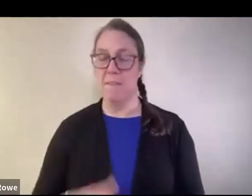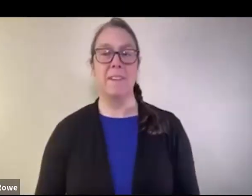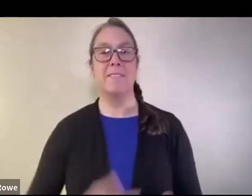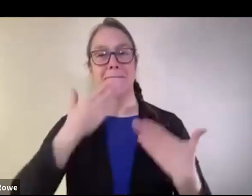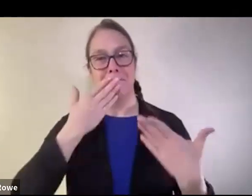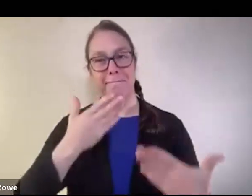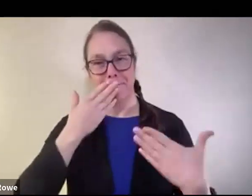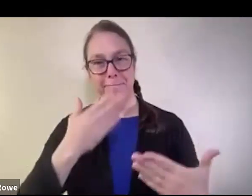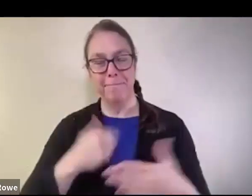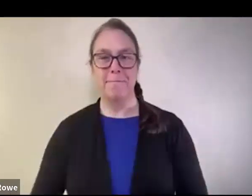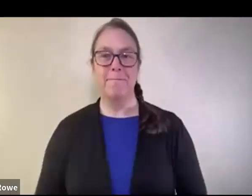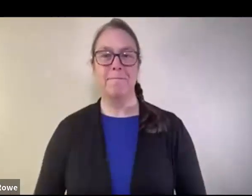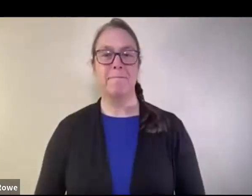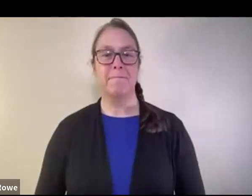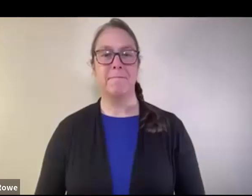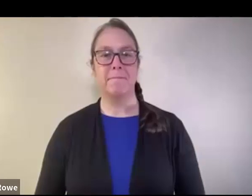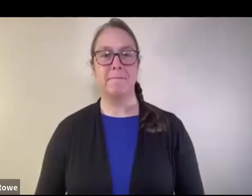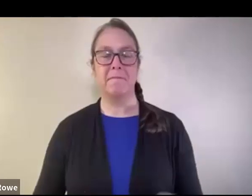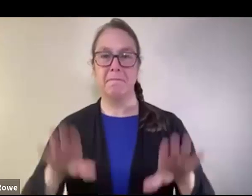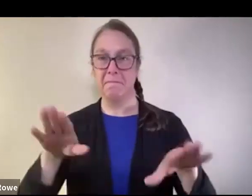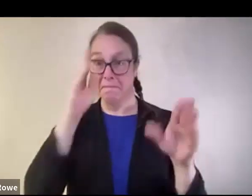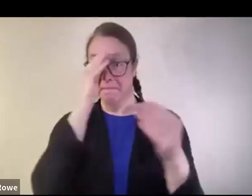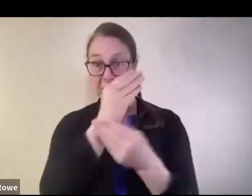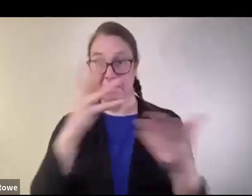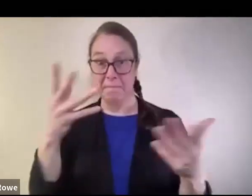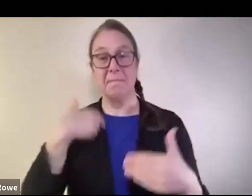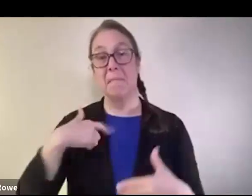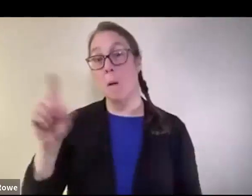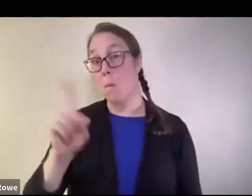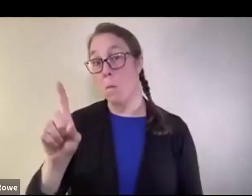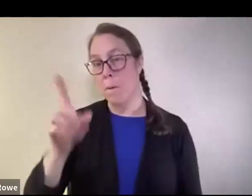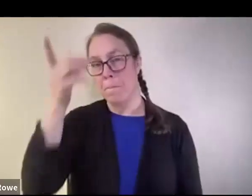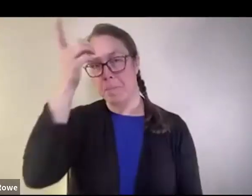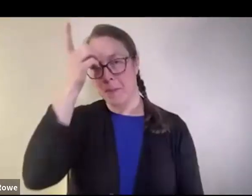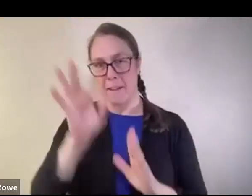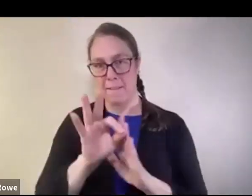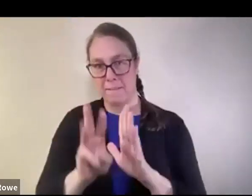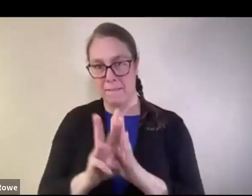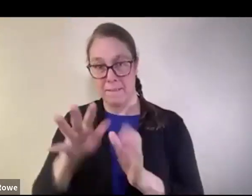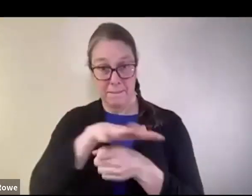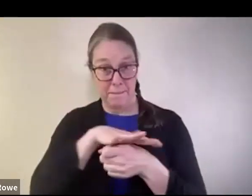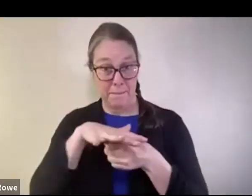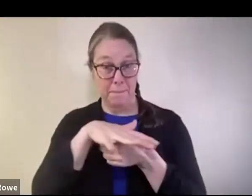Thank you. Just so you know, I'm in the DFW area.